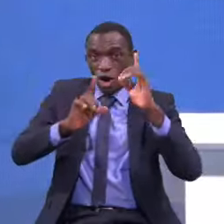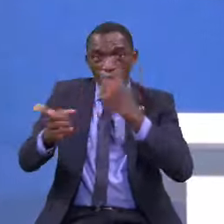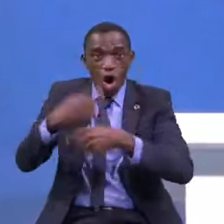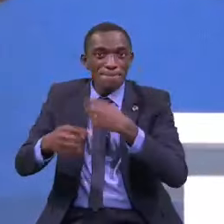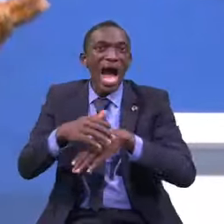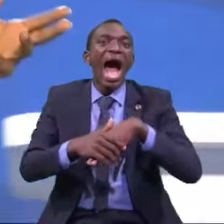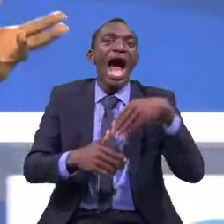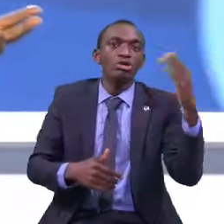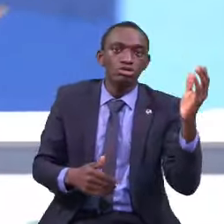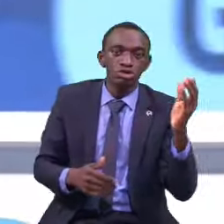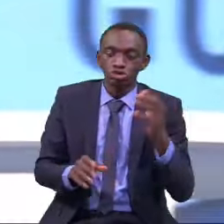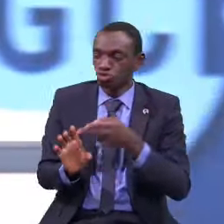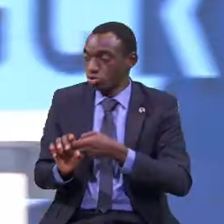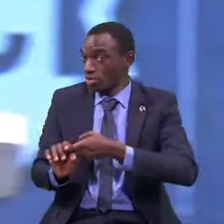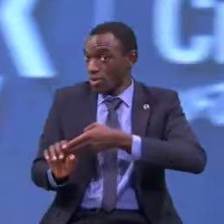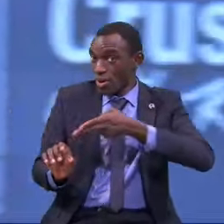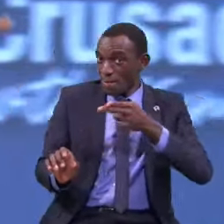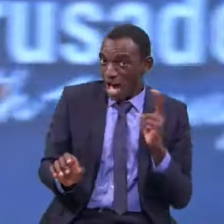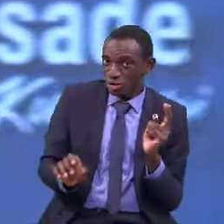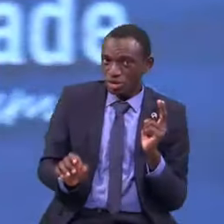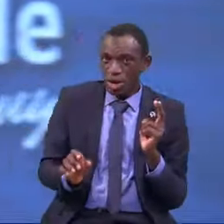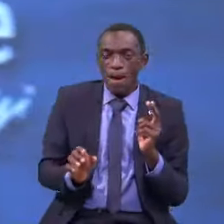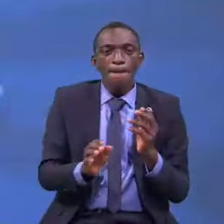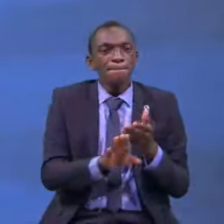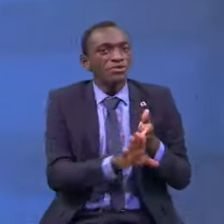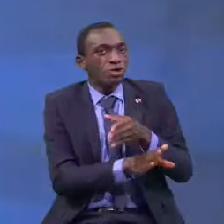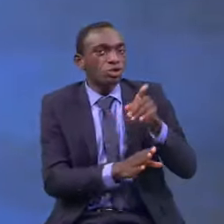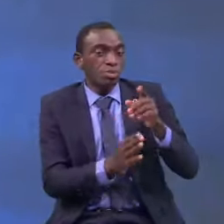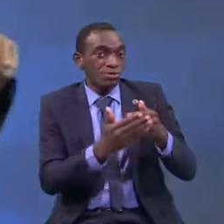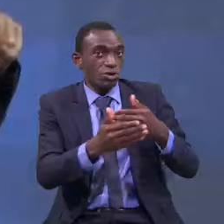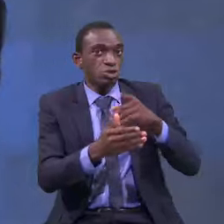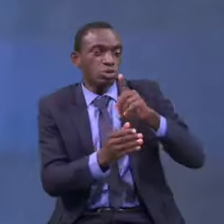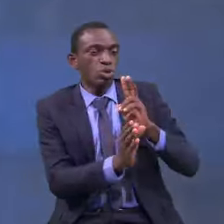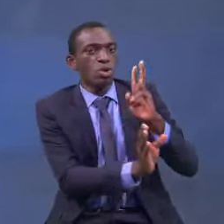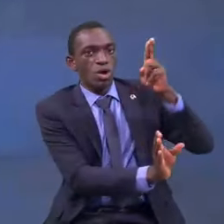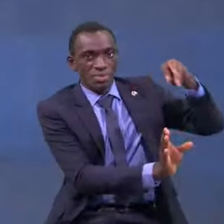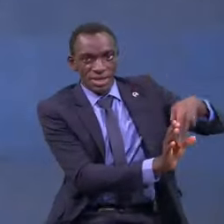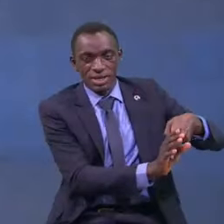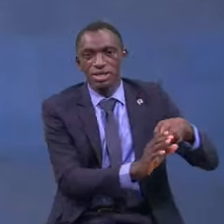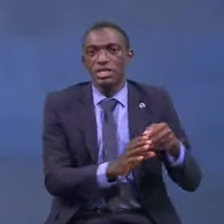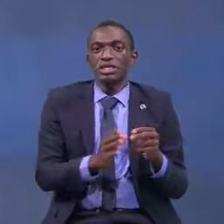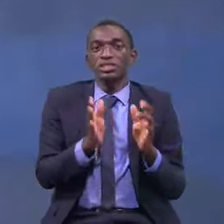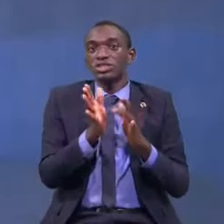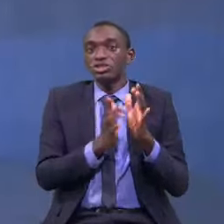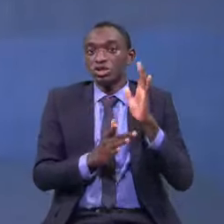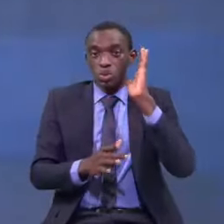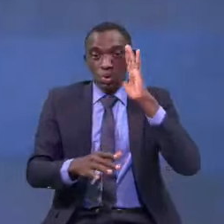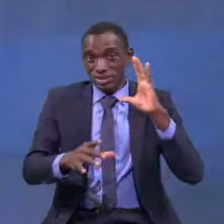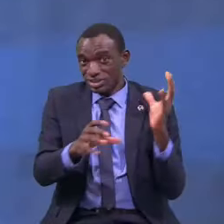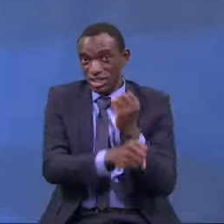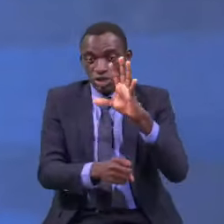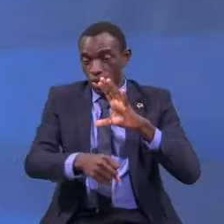He must take your hand and lead you out before he takes you in.